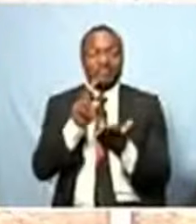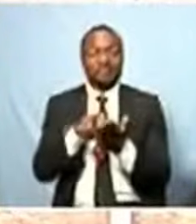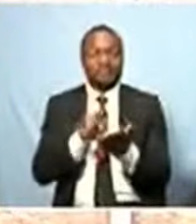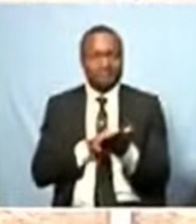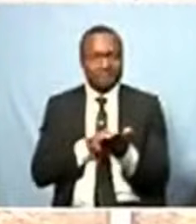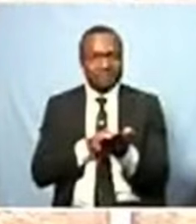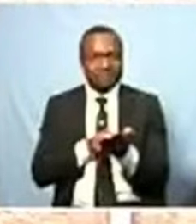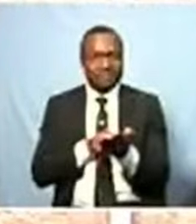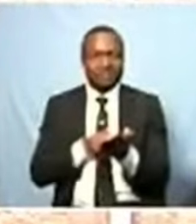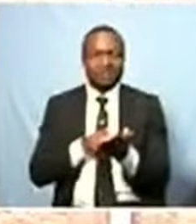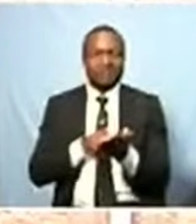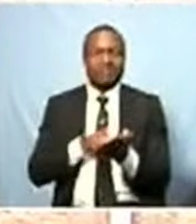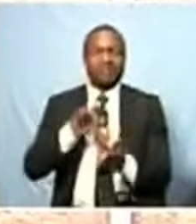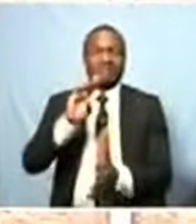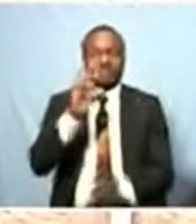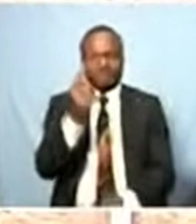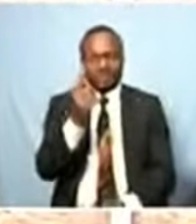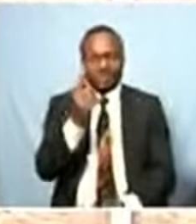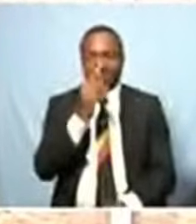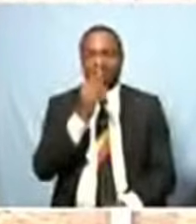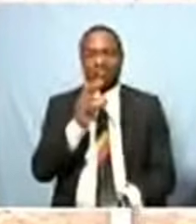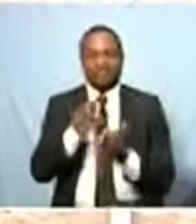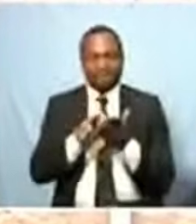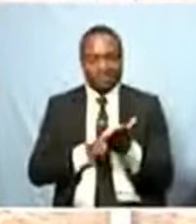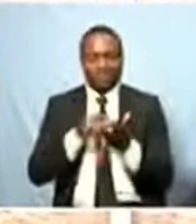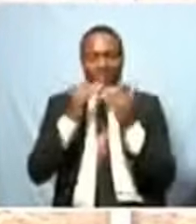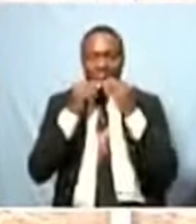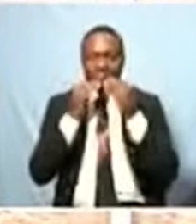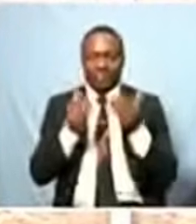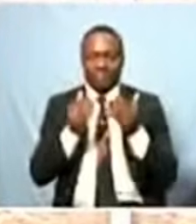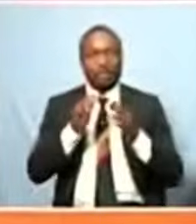the 71 of our standing orders. Thank